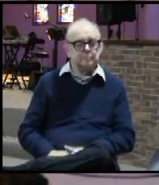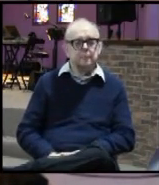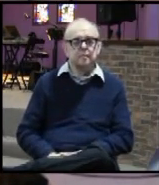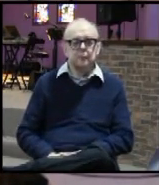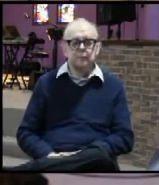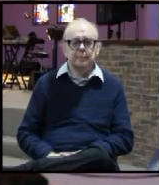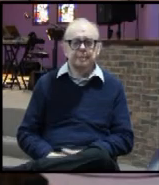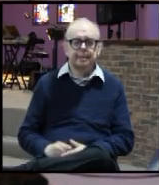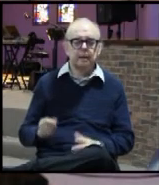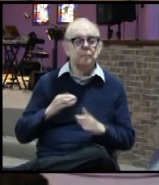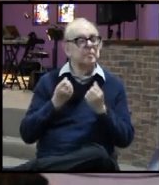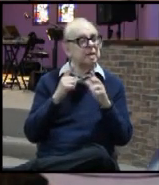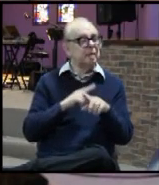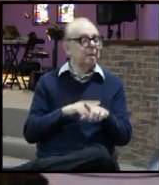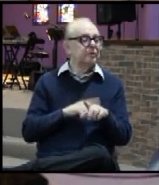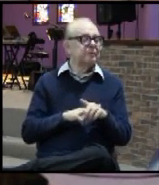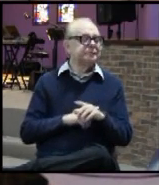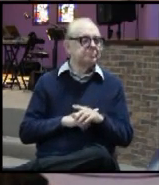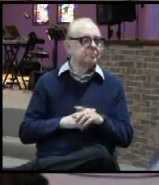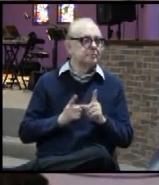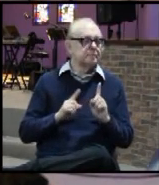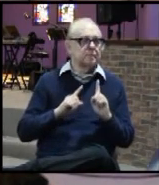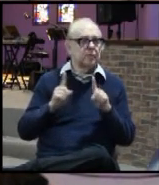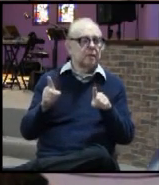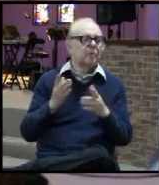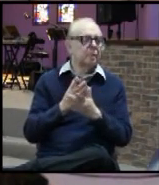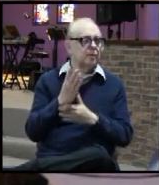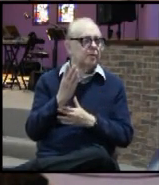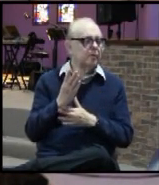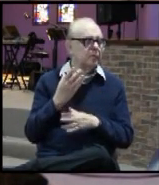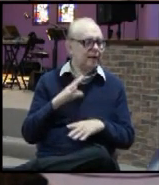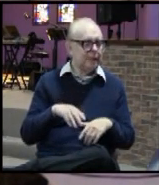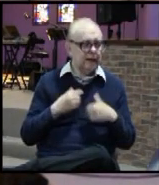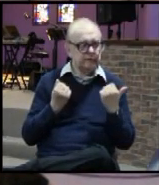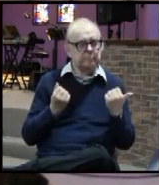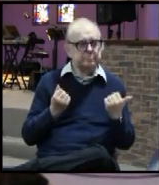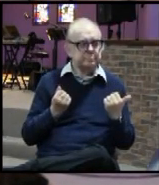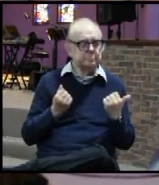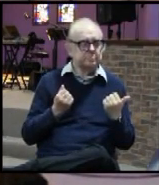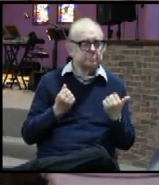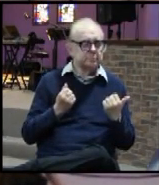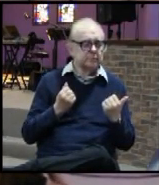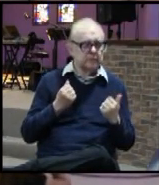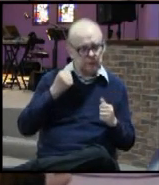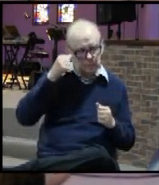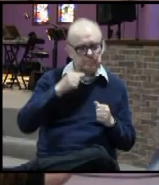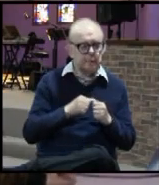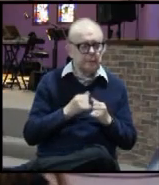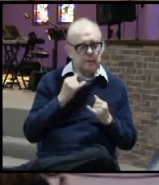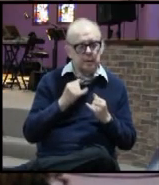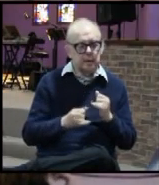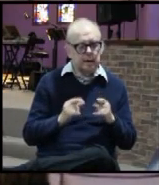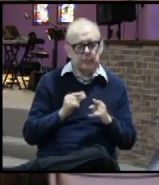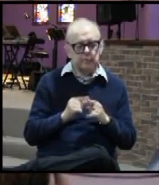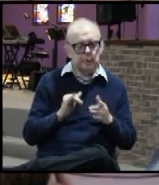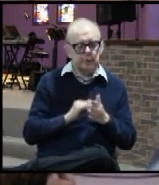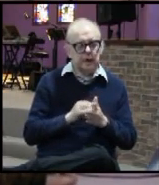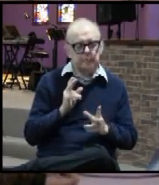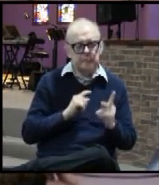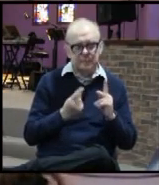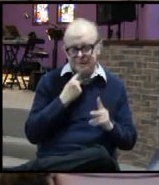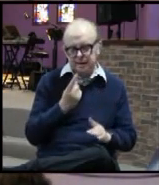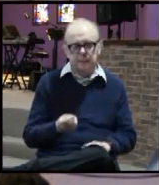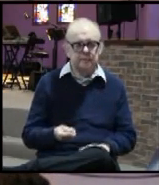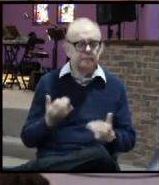And so a lot of times, when you go through life, you're going to remember the last. last words that he was about to hear. Amen.